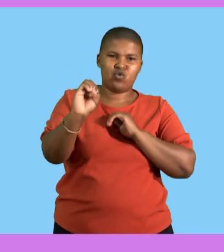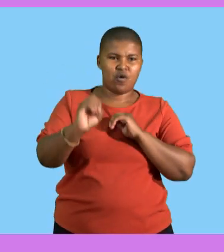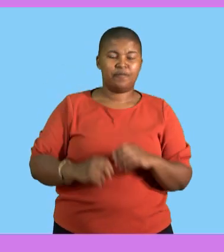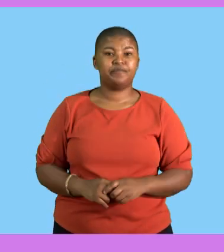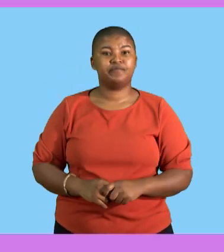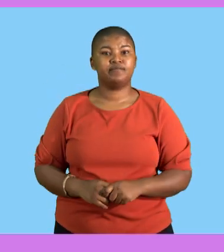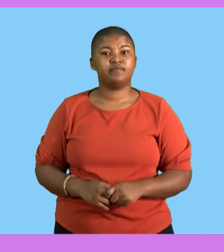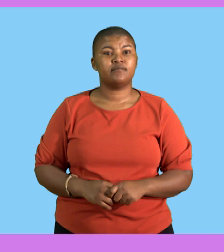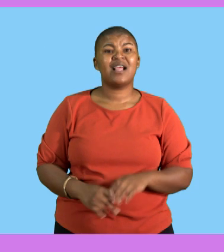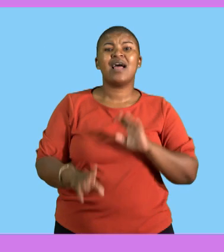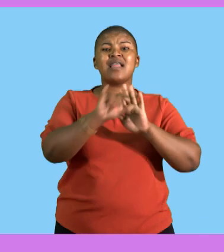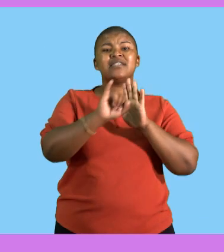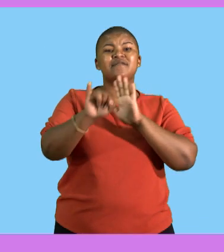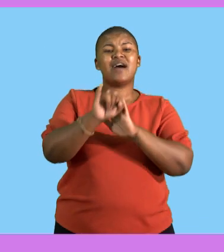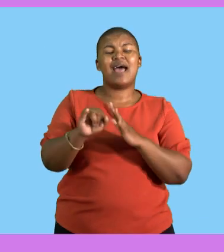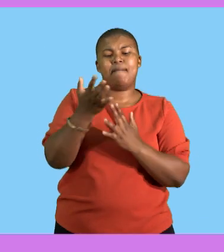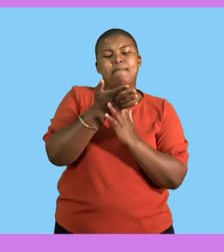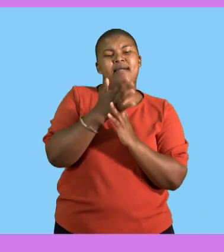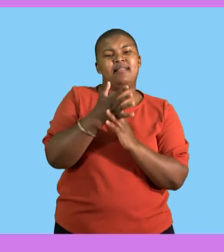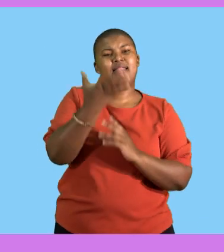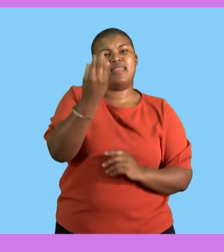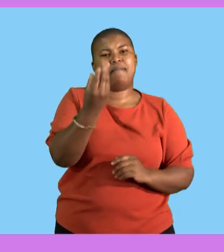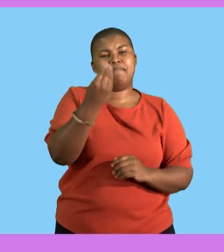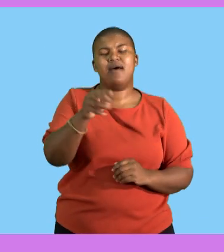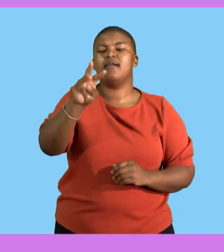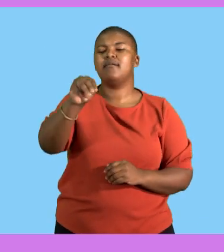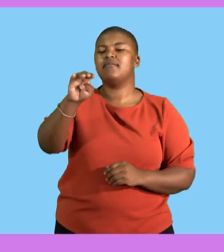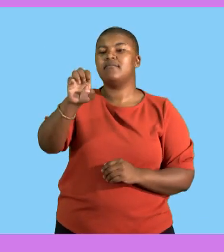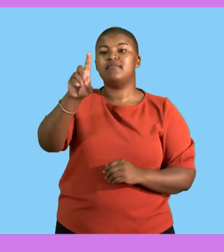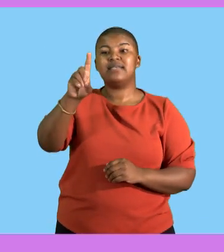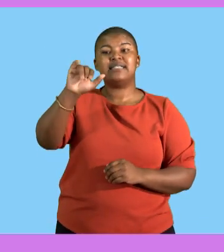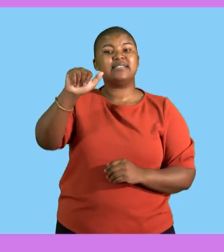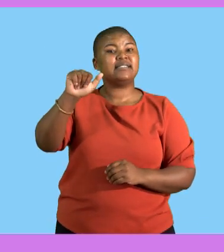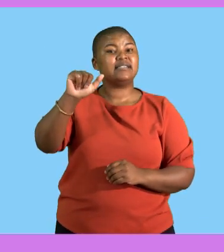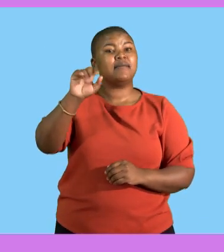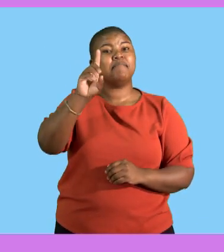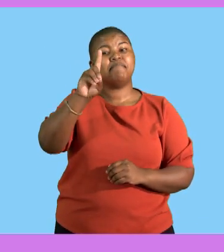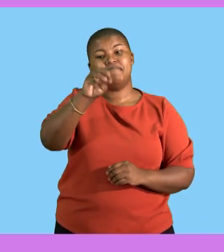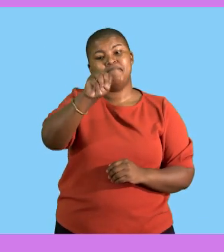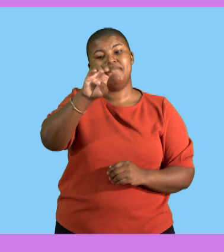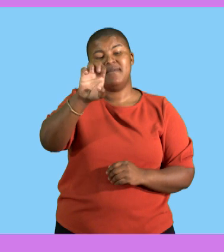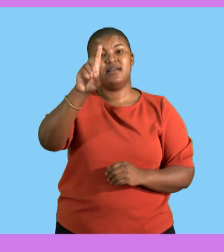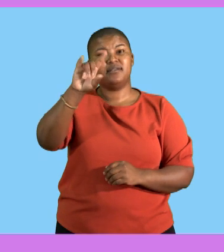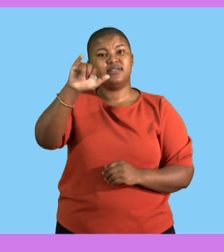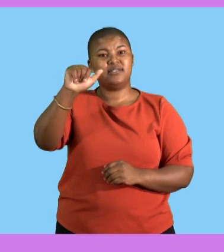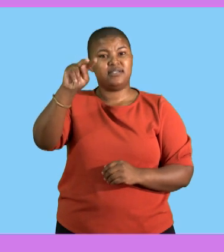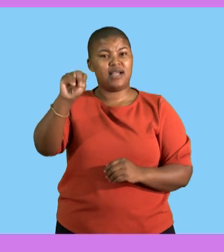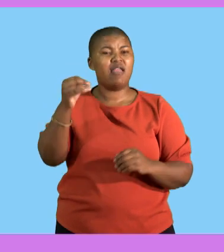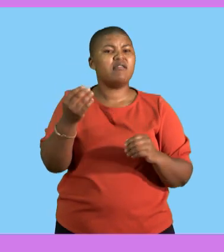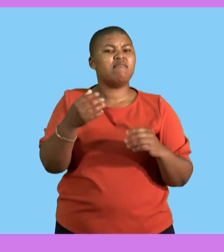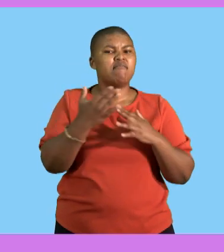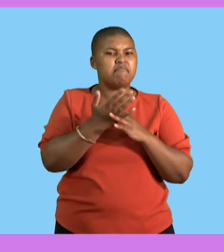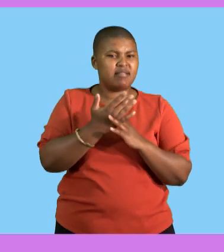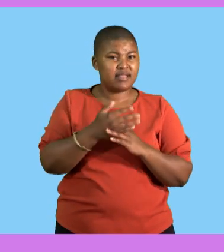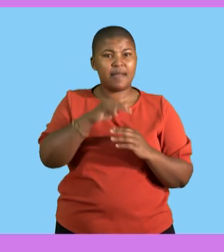data given in the company. So it is given respectively. It means it has already been